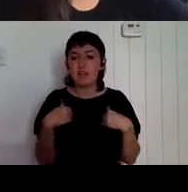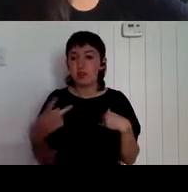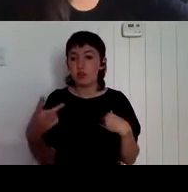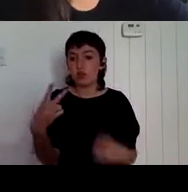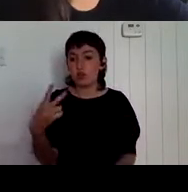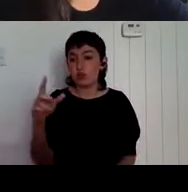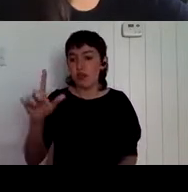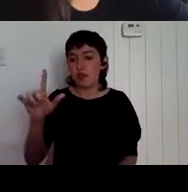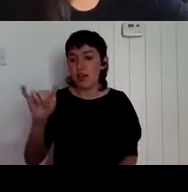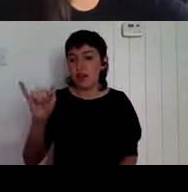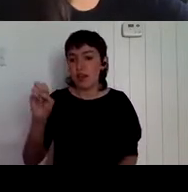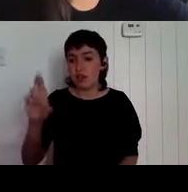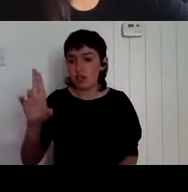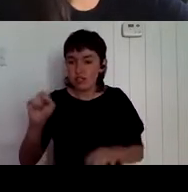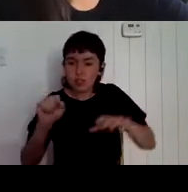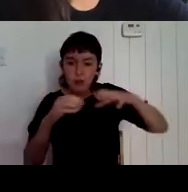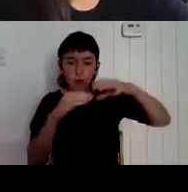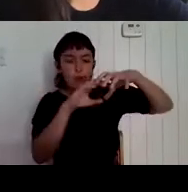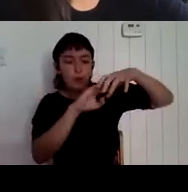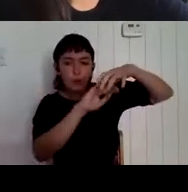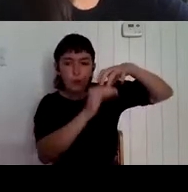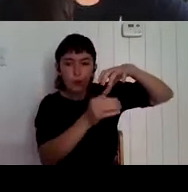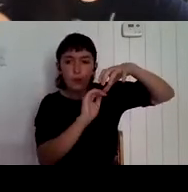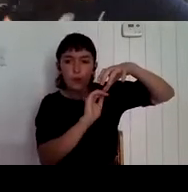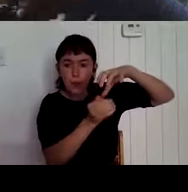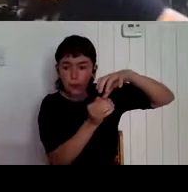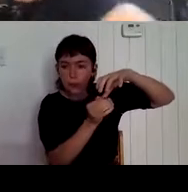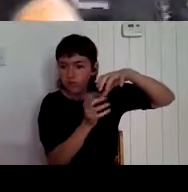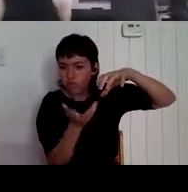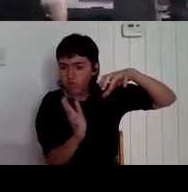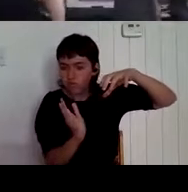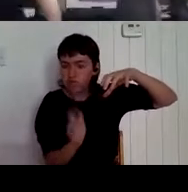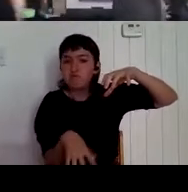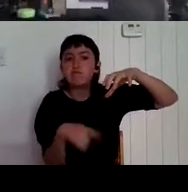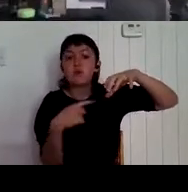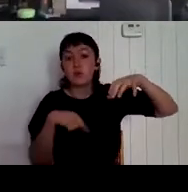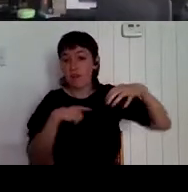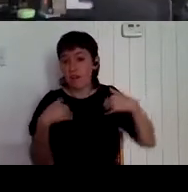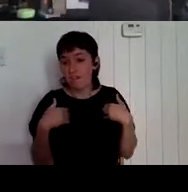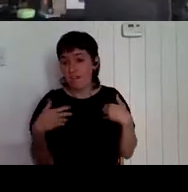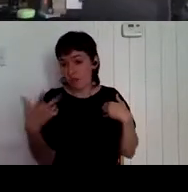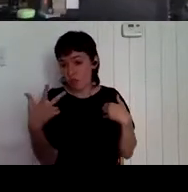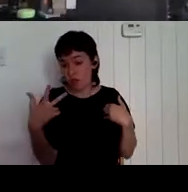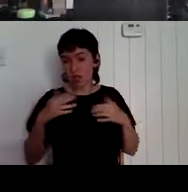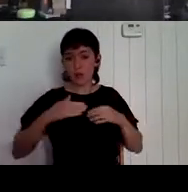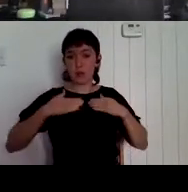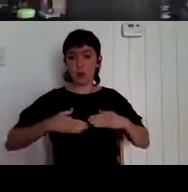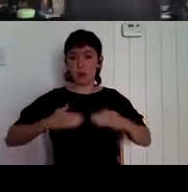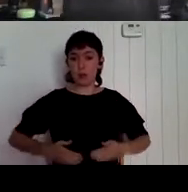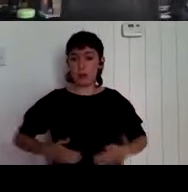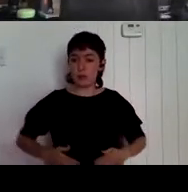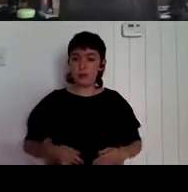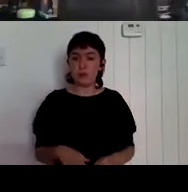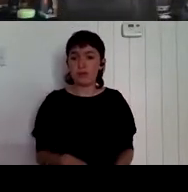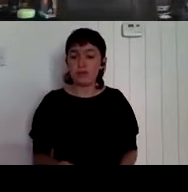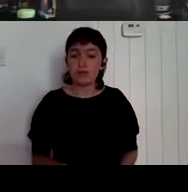So, we have skin and muscle and intestines, gastroderm and endoderm. Whereas a